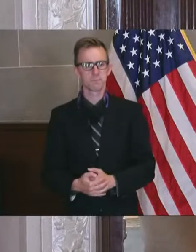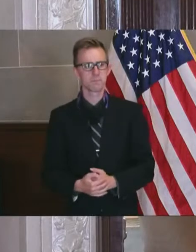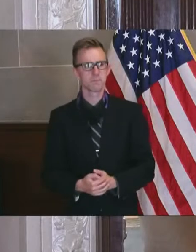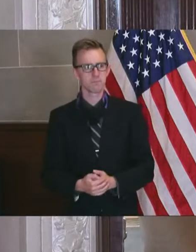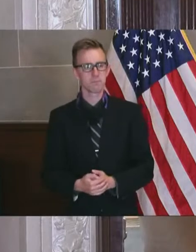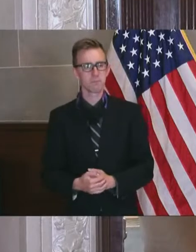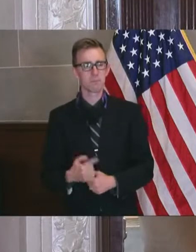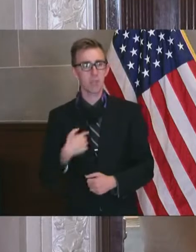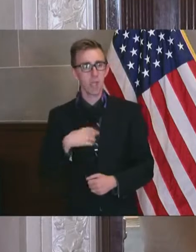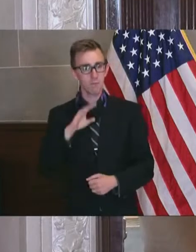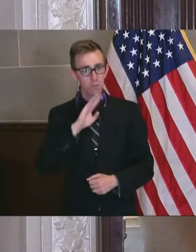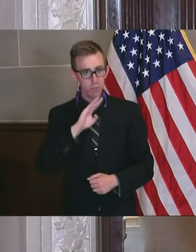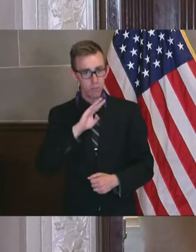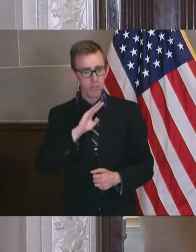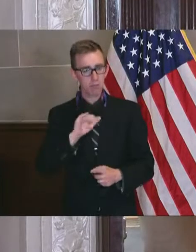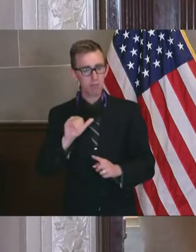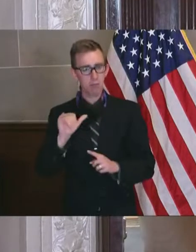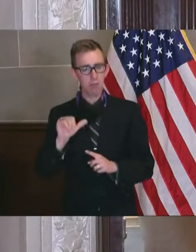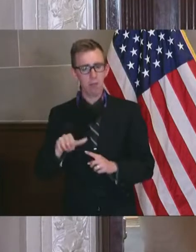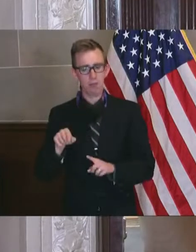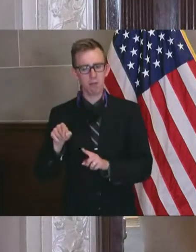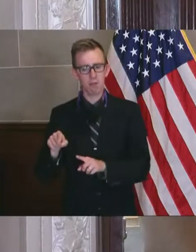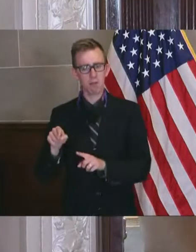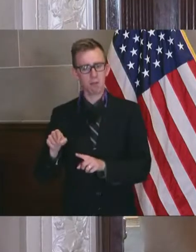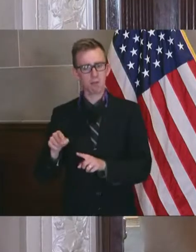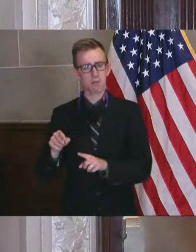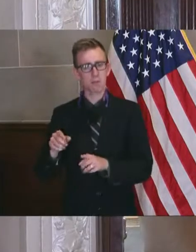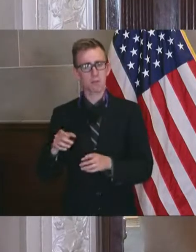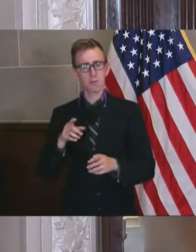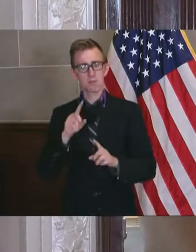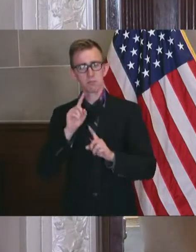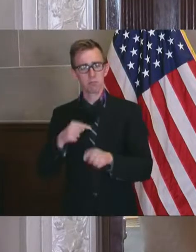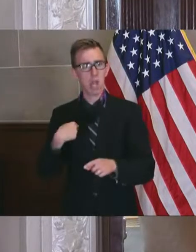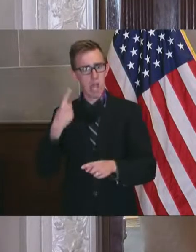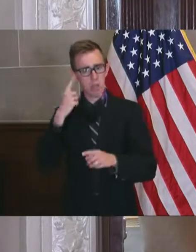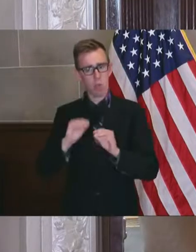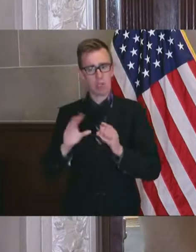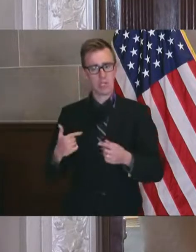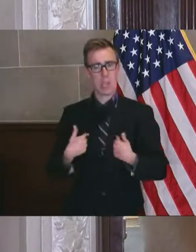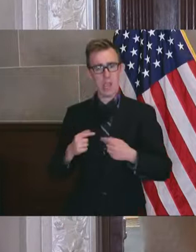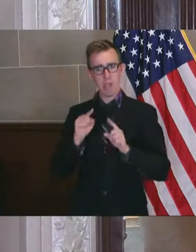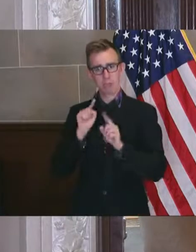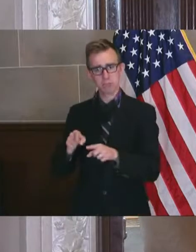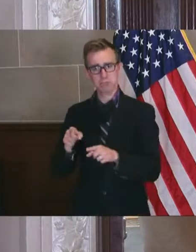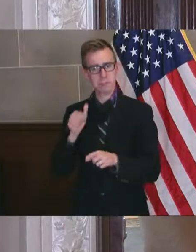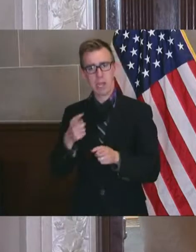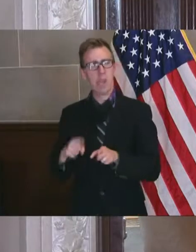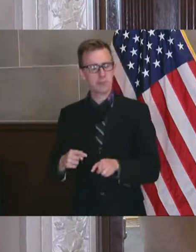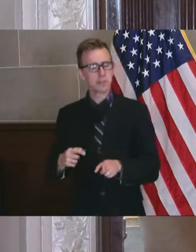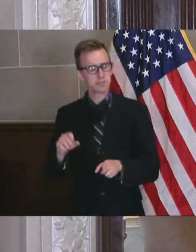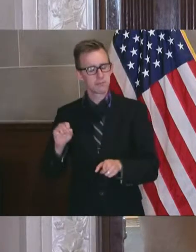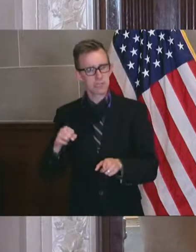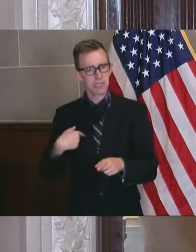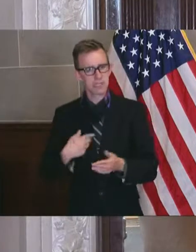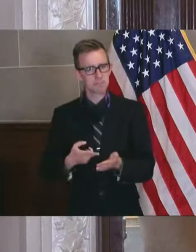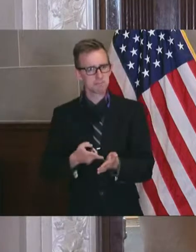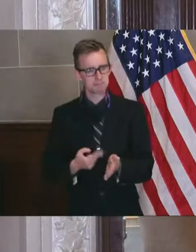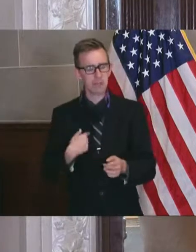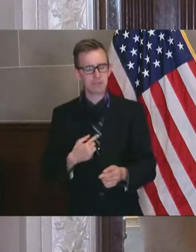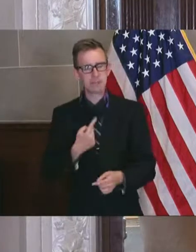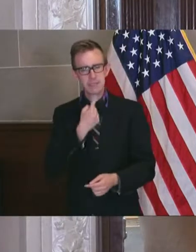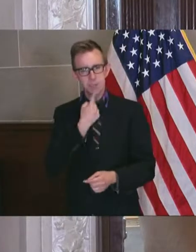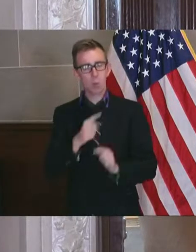I frustrated that the directive that I thought was pretty clarity did not happen? Yes, I am. But when I talk